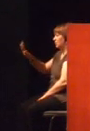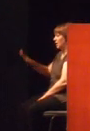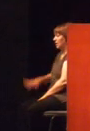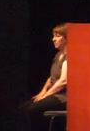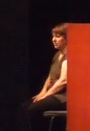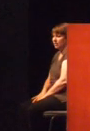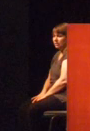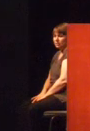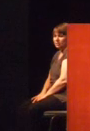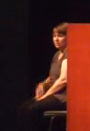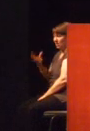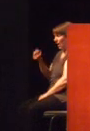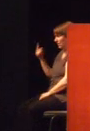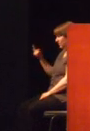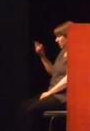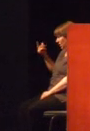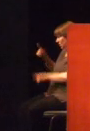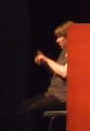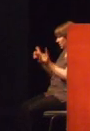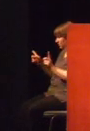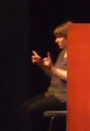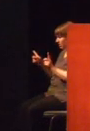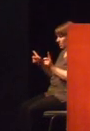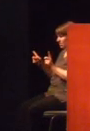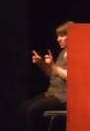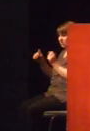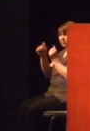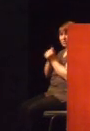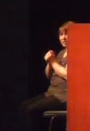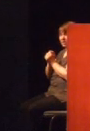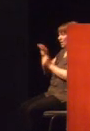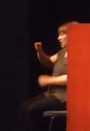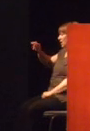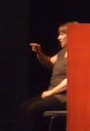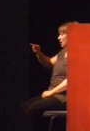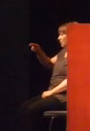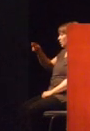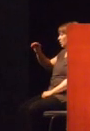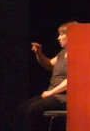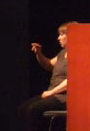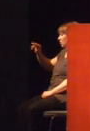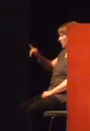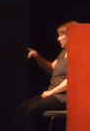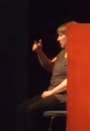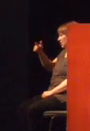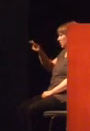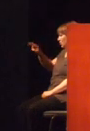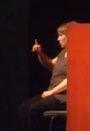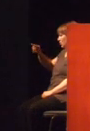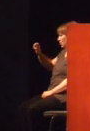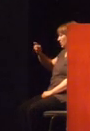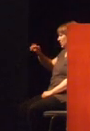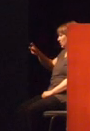And we're doing something a little different under the leadership of Dr. Anthony Gutierrez. He's also sent an email out to faculty that if you